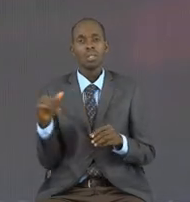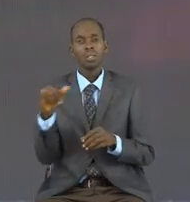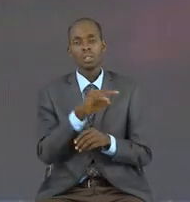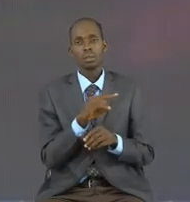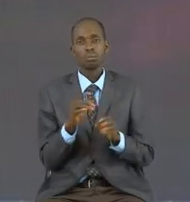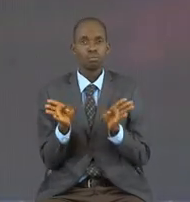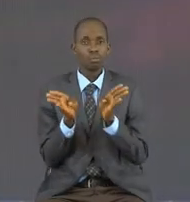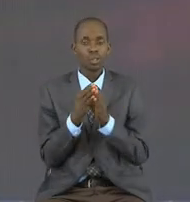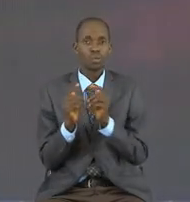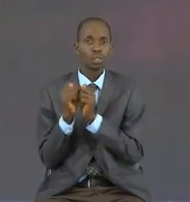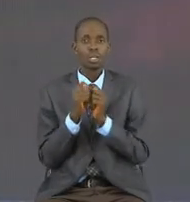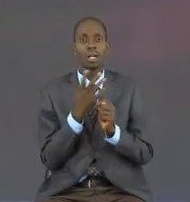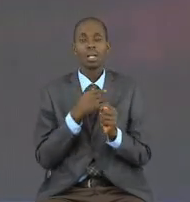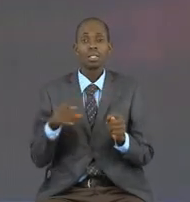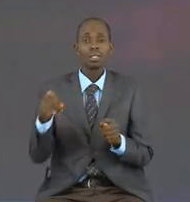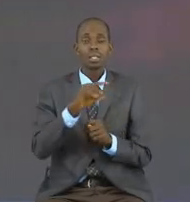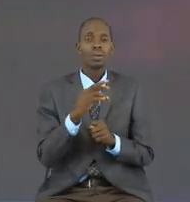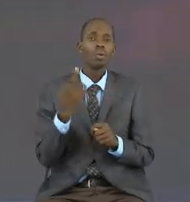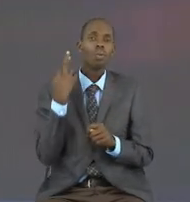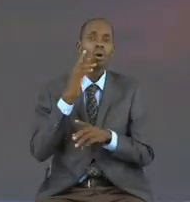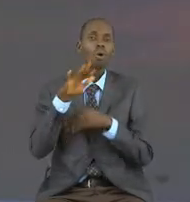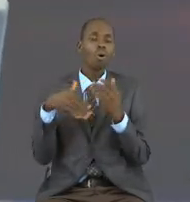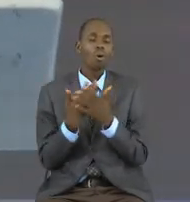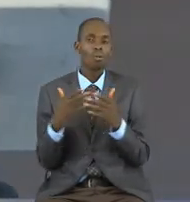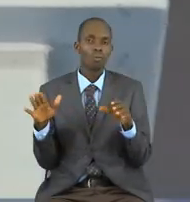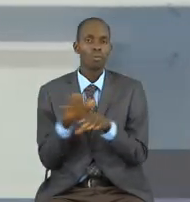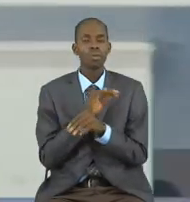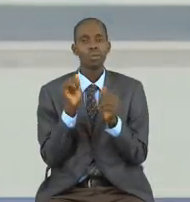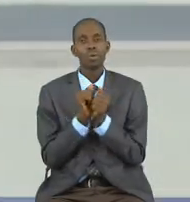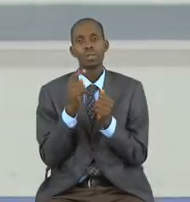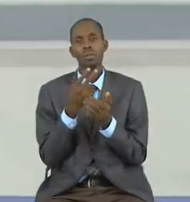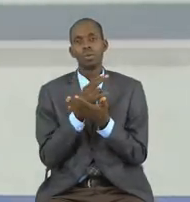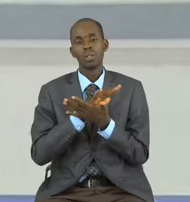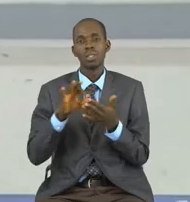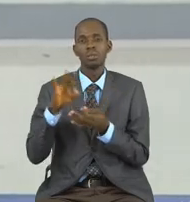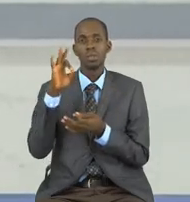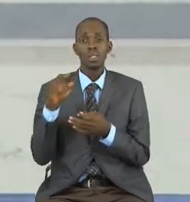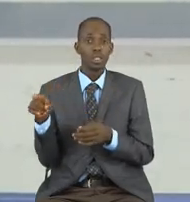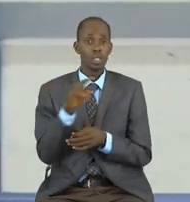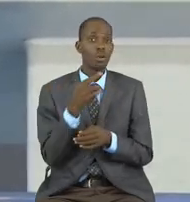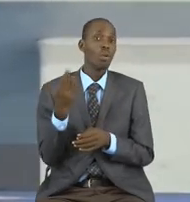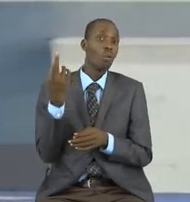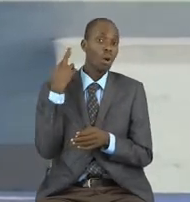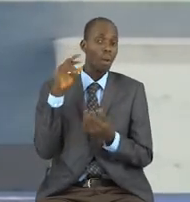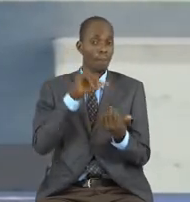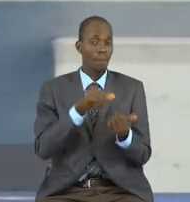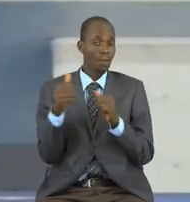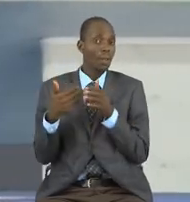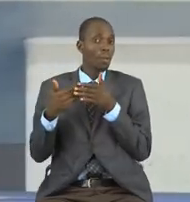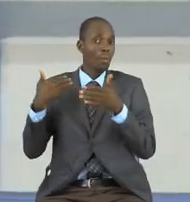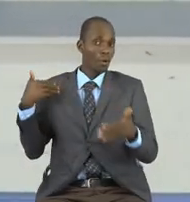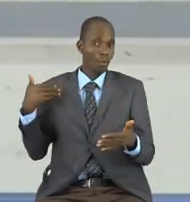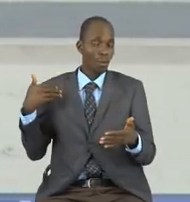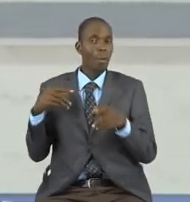filled with the Holy Ghost. They were baptized before, but as they came